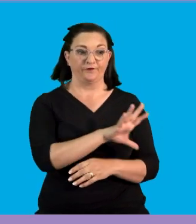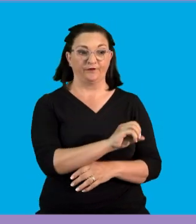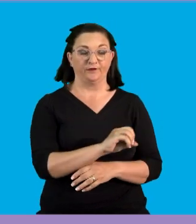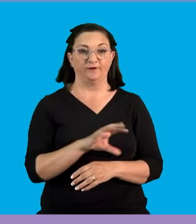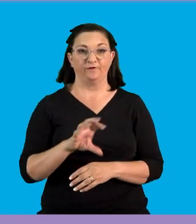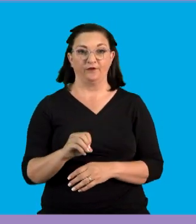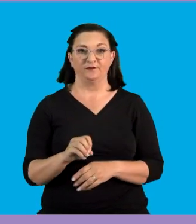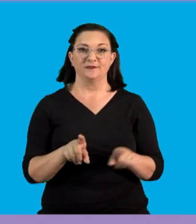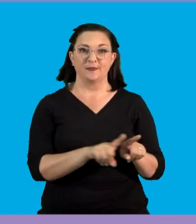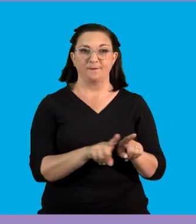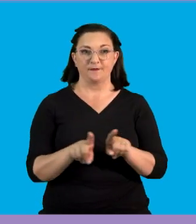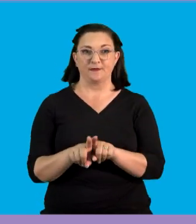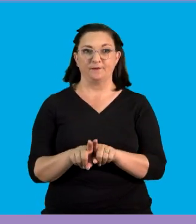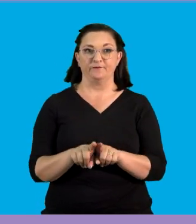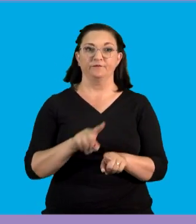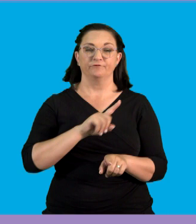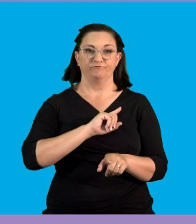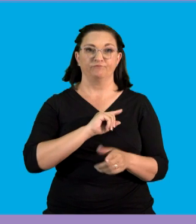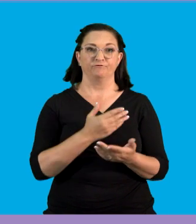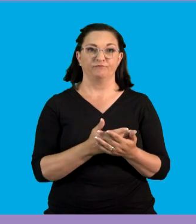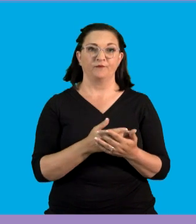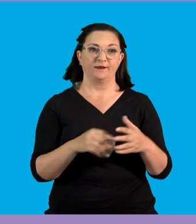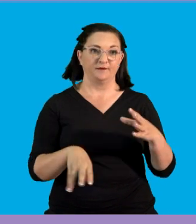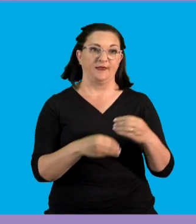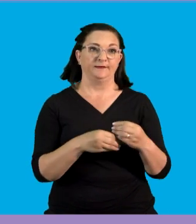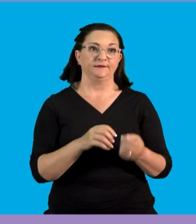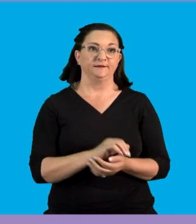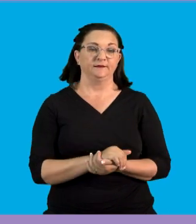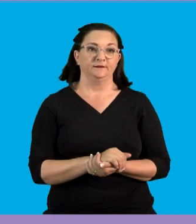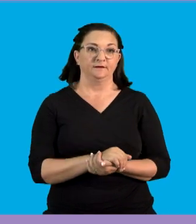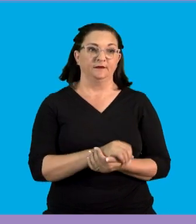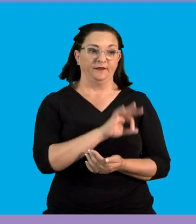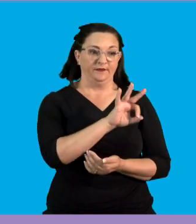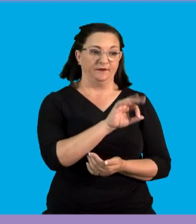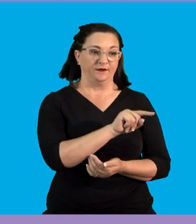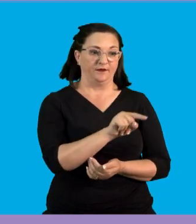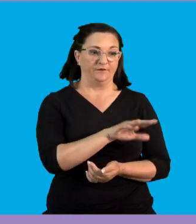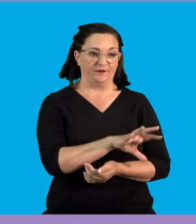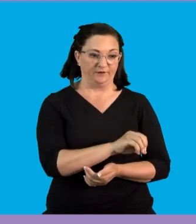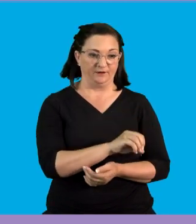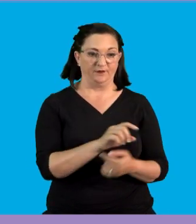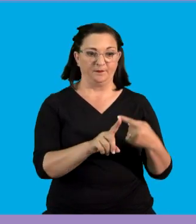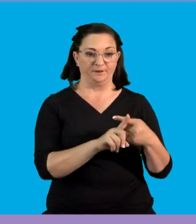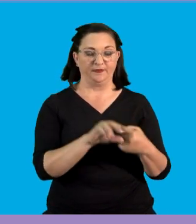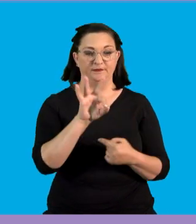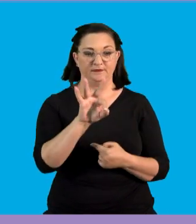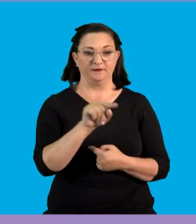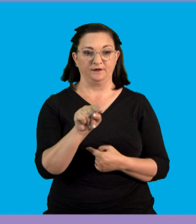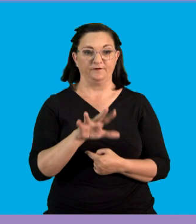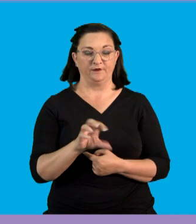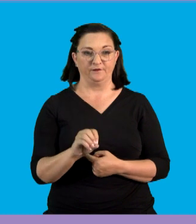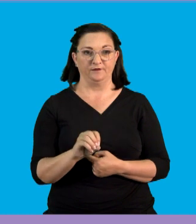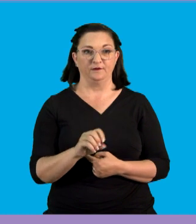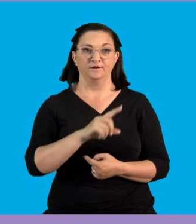the denominator is the same, we are just going to add the numerators. So 3/50 plus 3/50